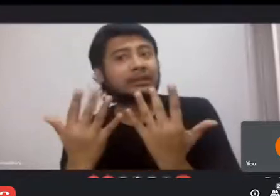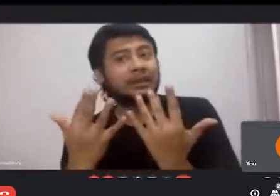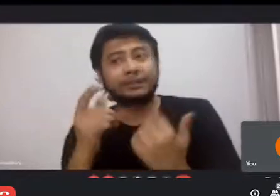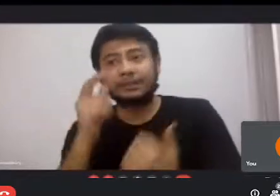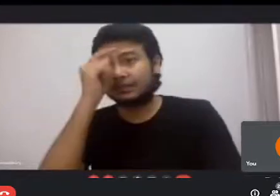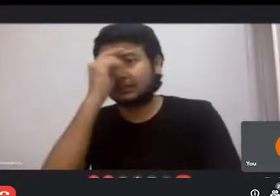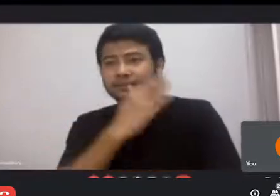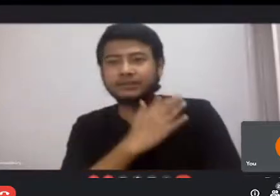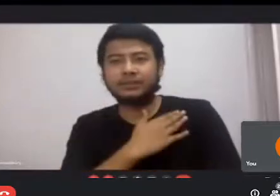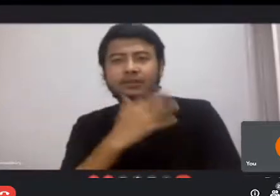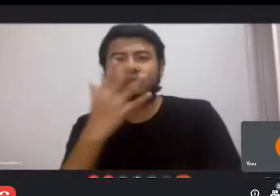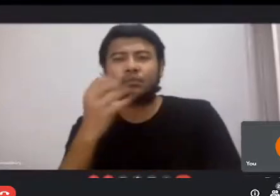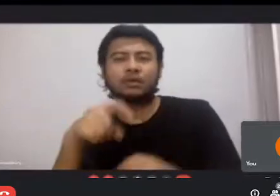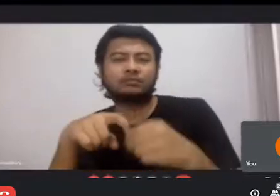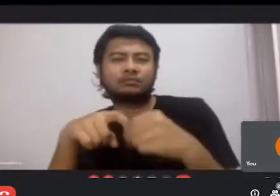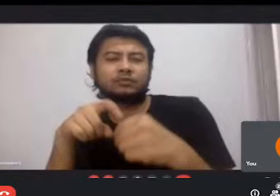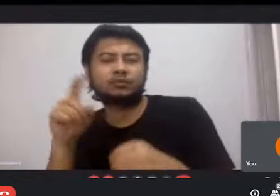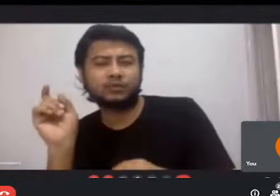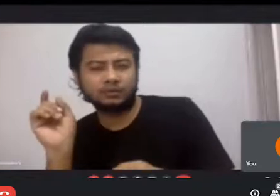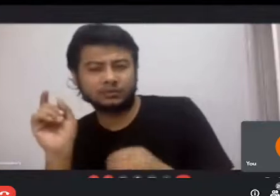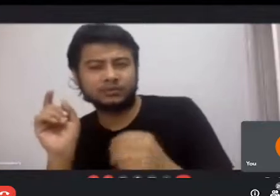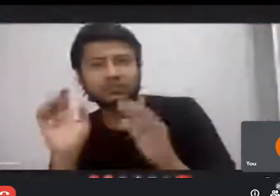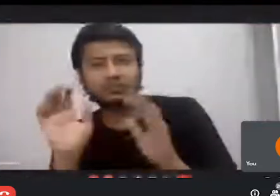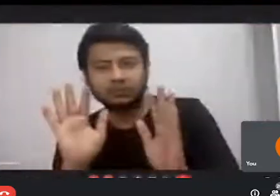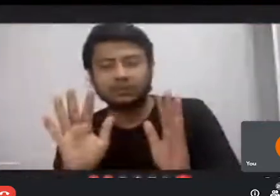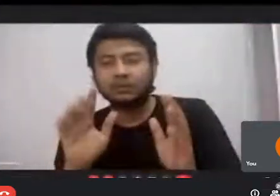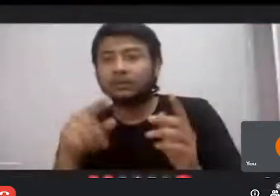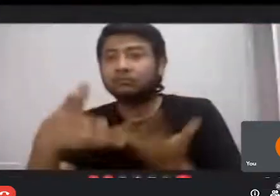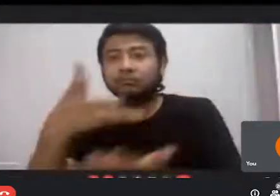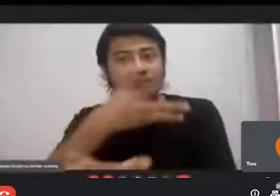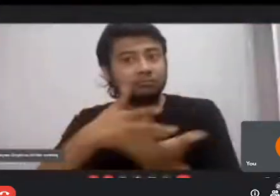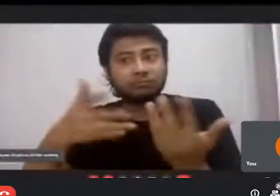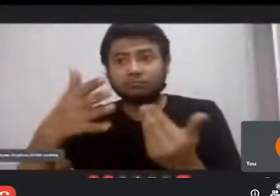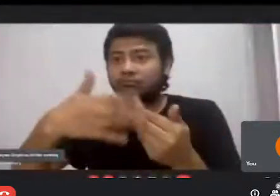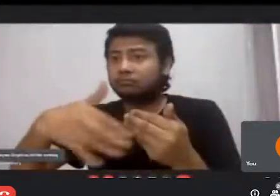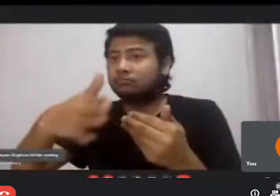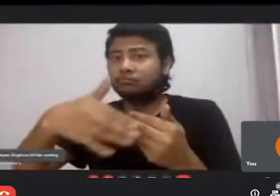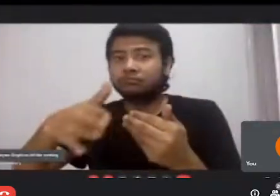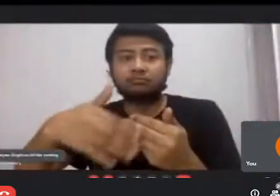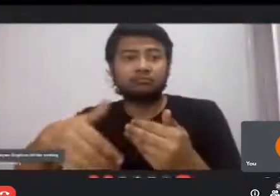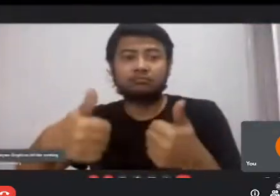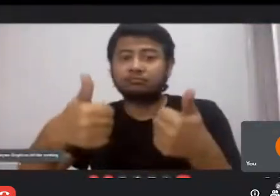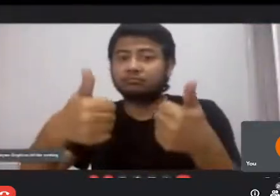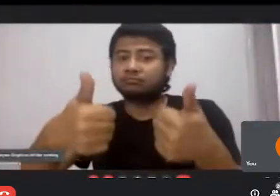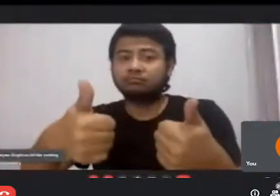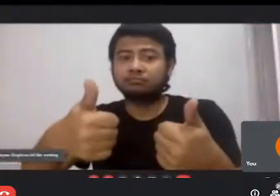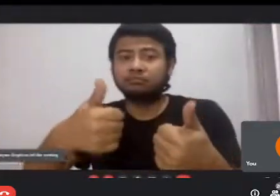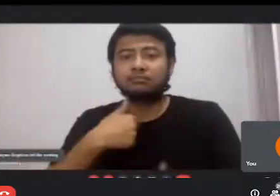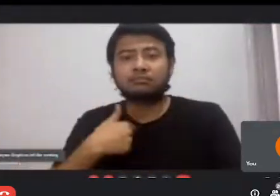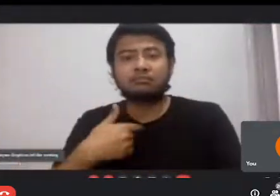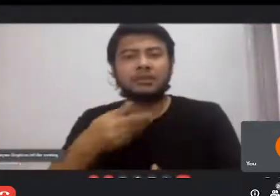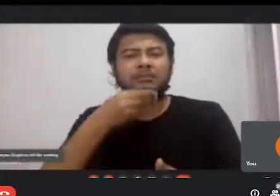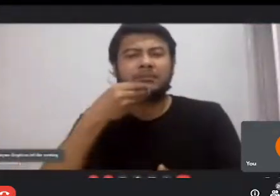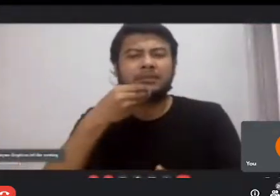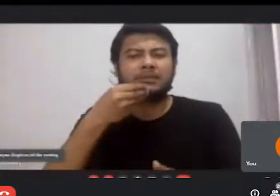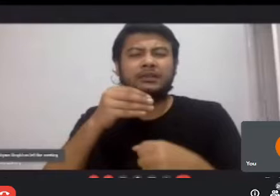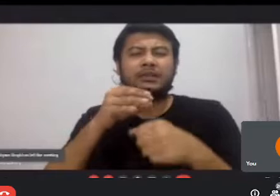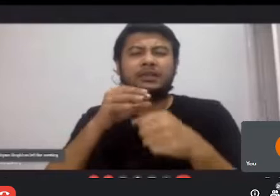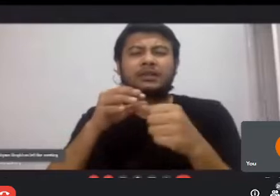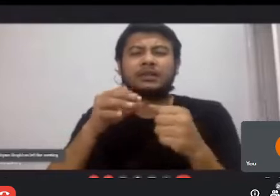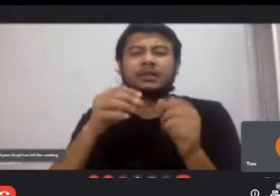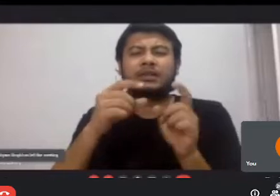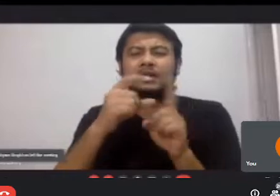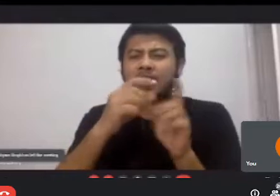the discussions, so I'm requesting Deepu and Nirav and Uma and